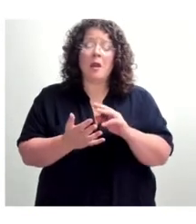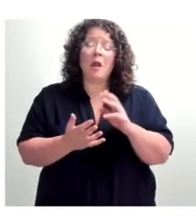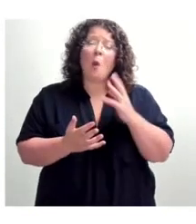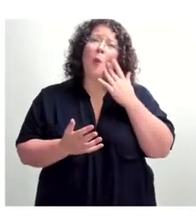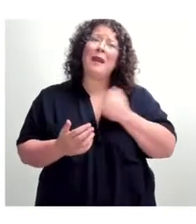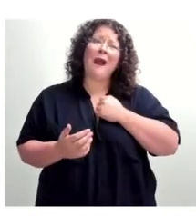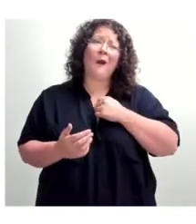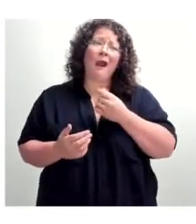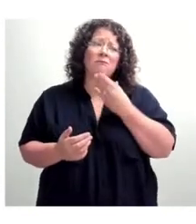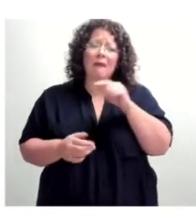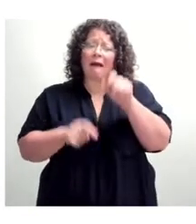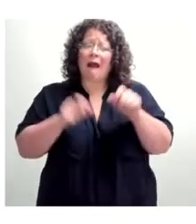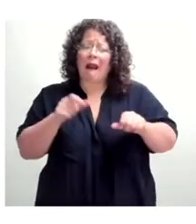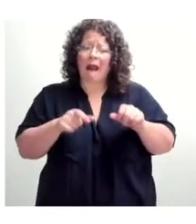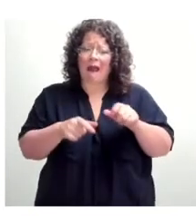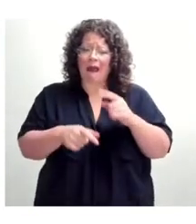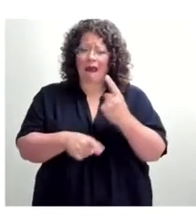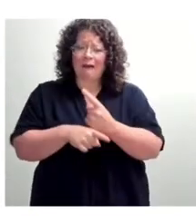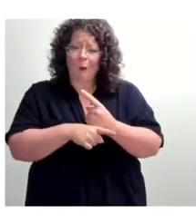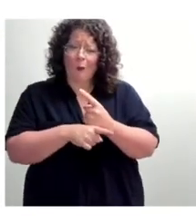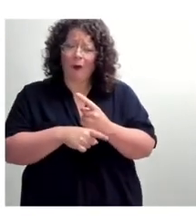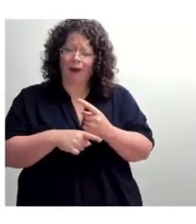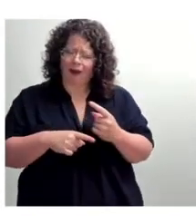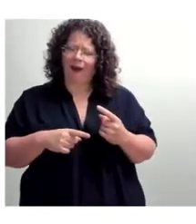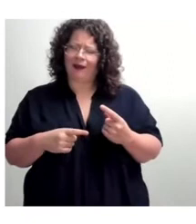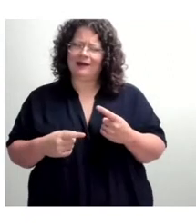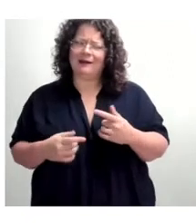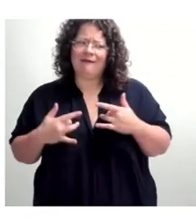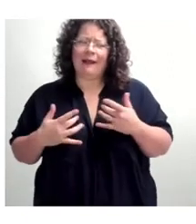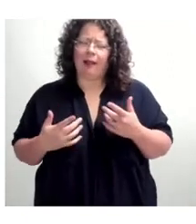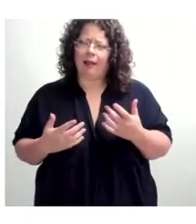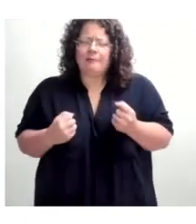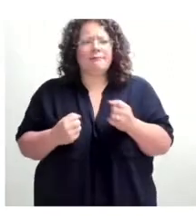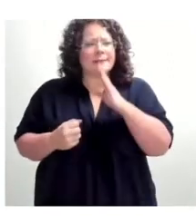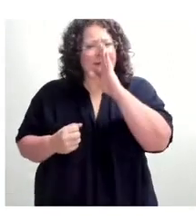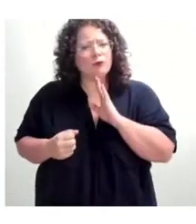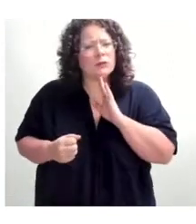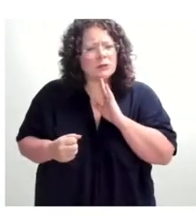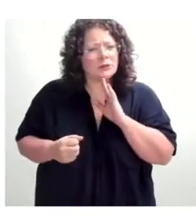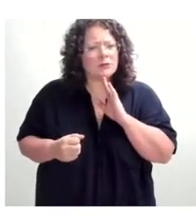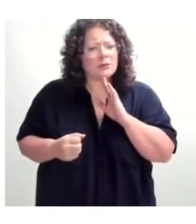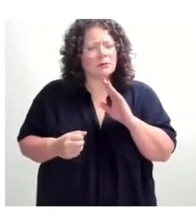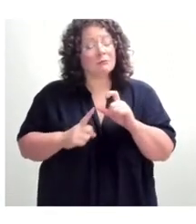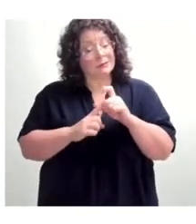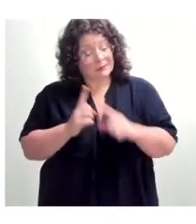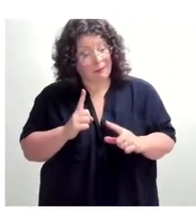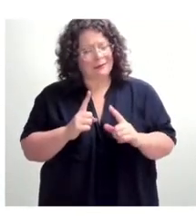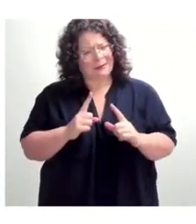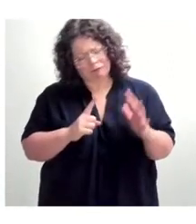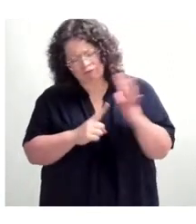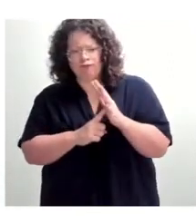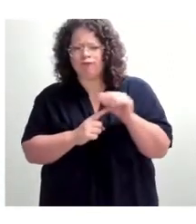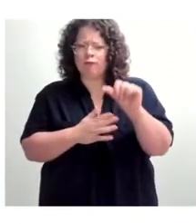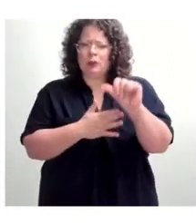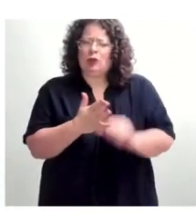make us, both a better company, but also a more successful company. And I think when those two things align, when the